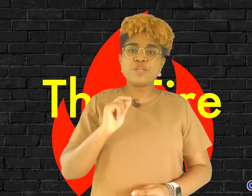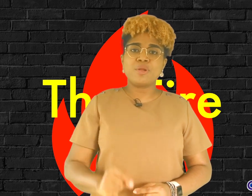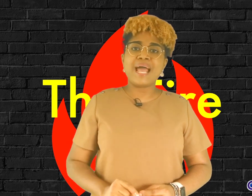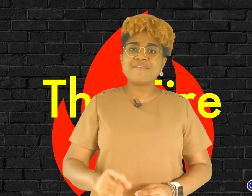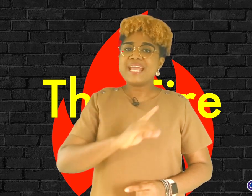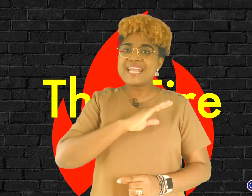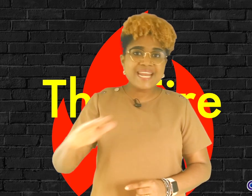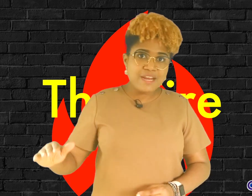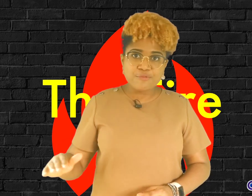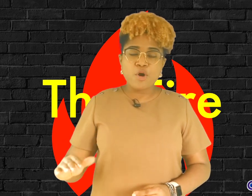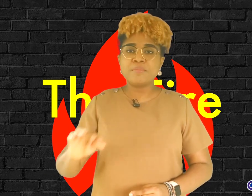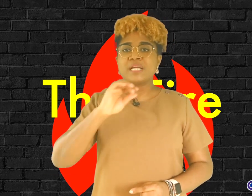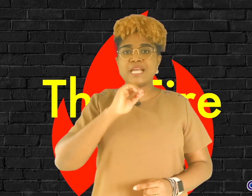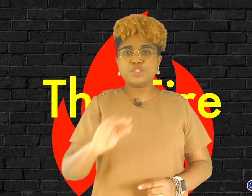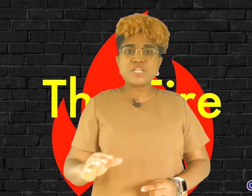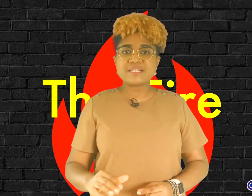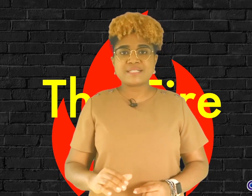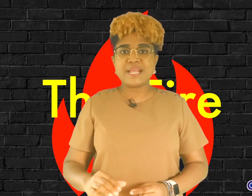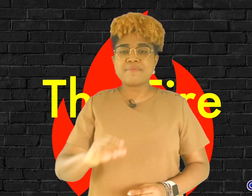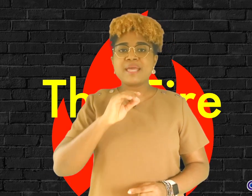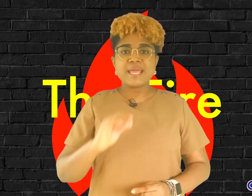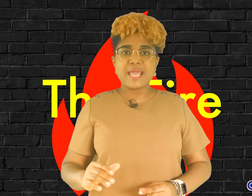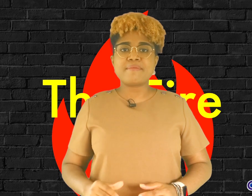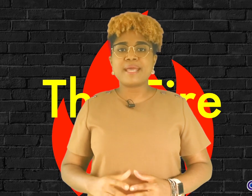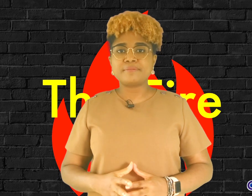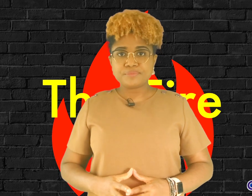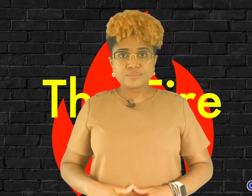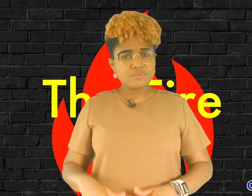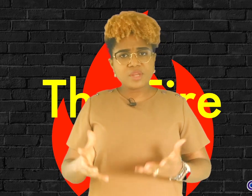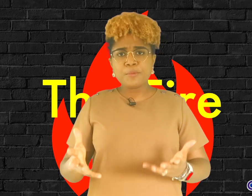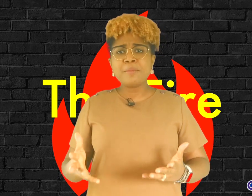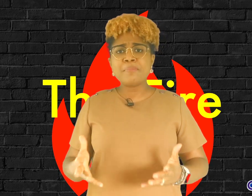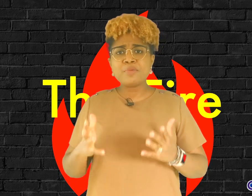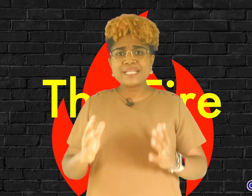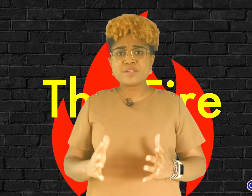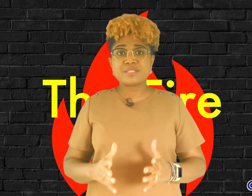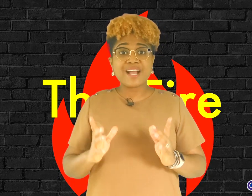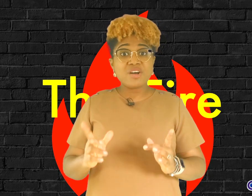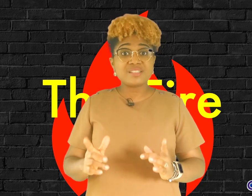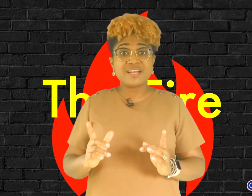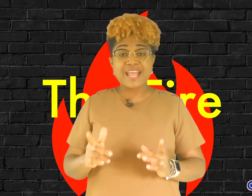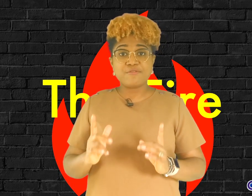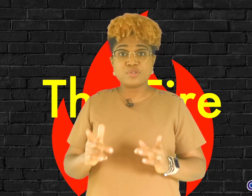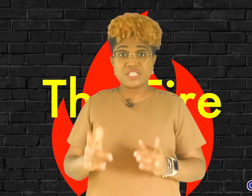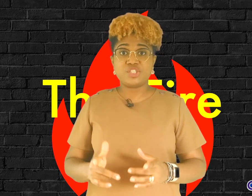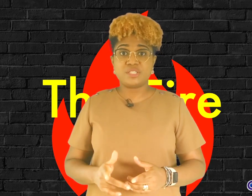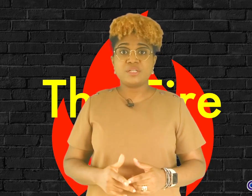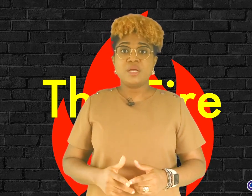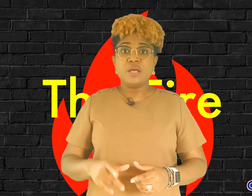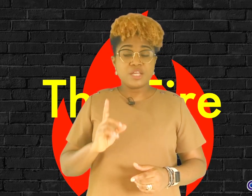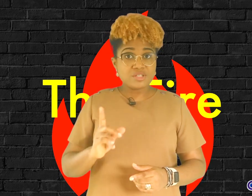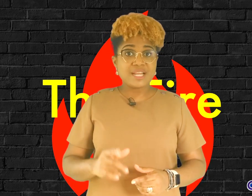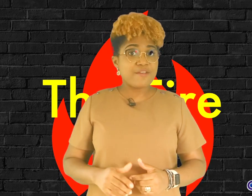present in your life in any form, in Jesus' name. Amen. Remember, we discussed that God doesn't like false